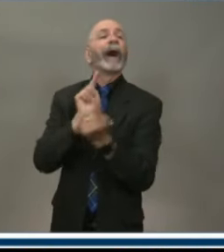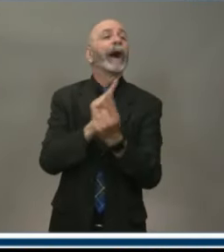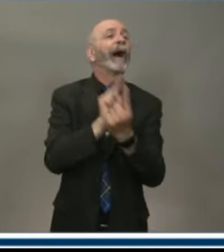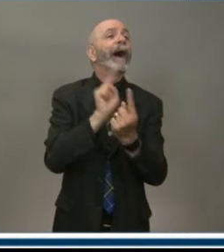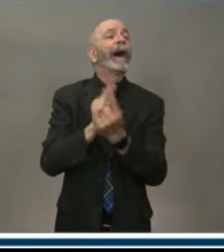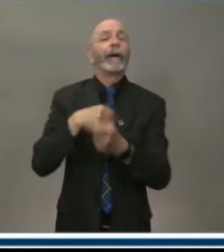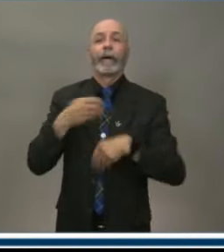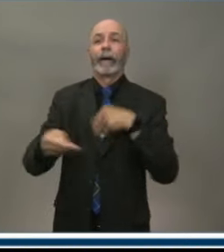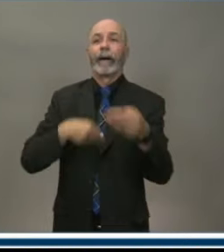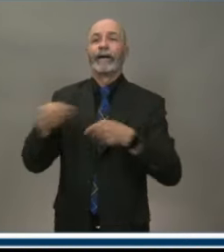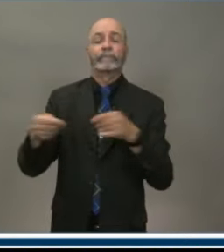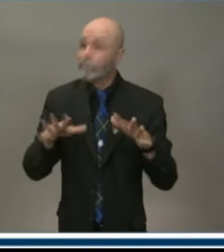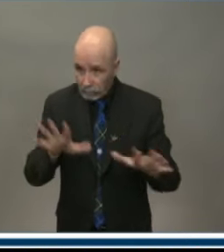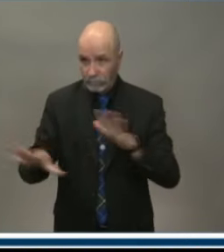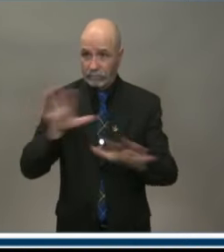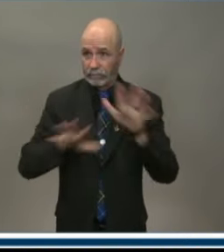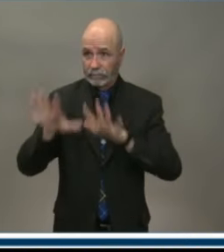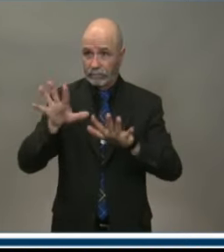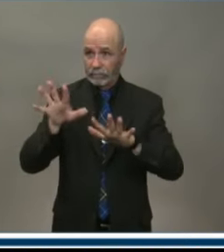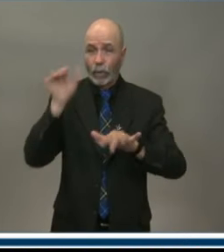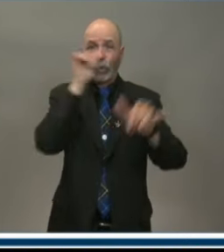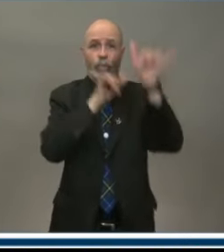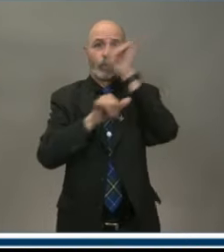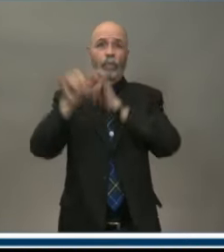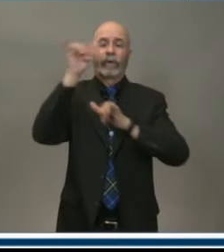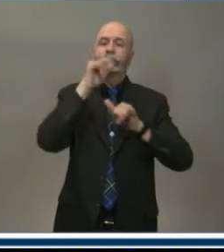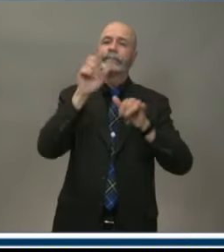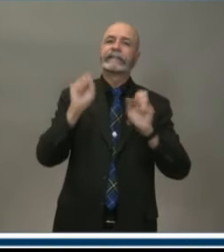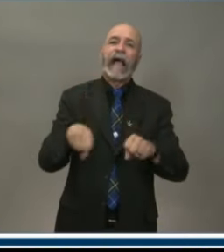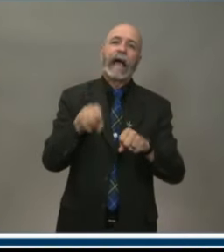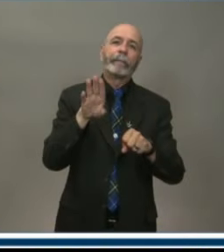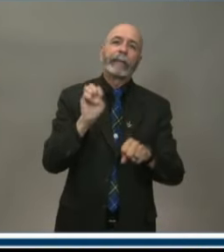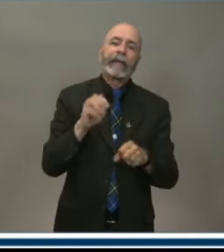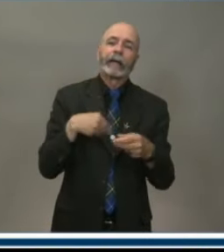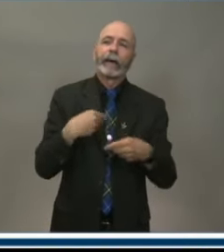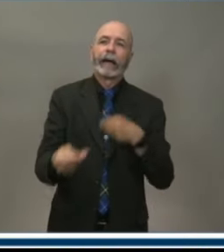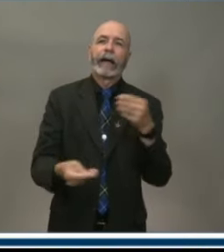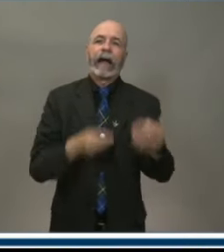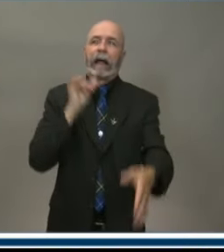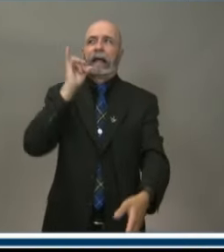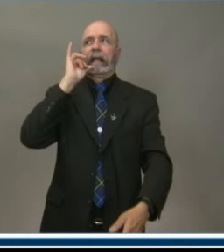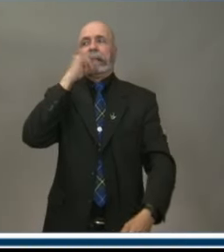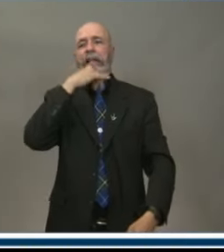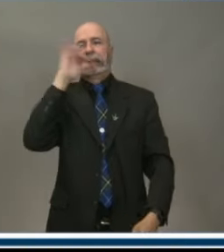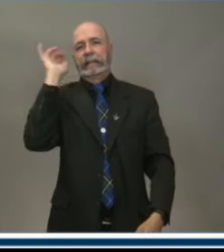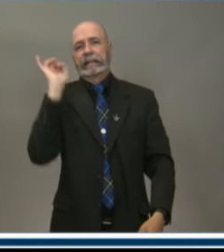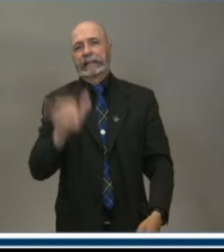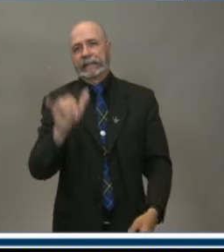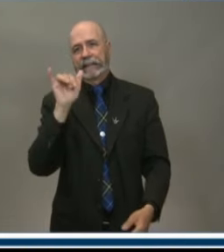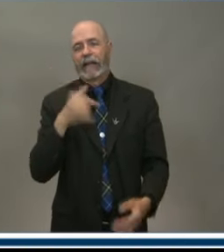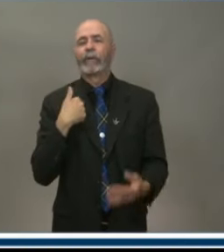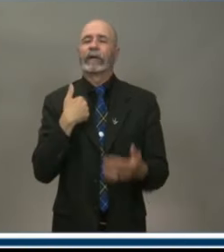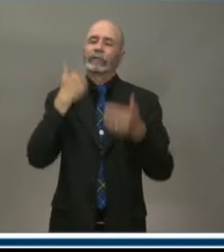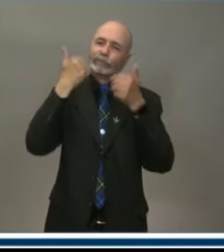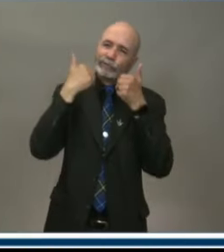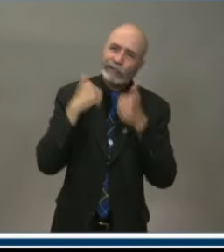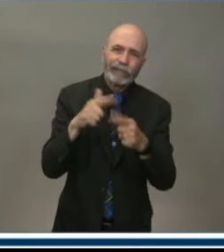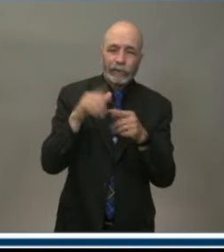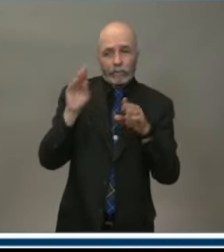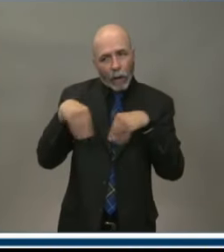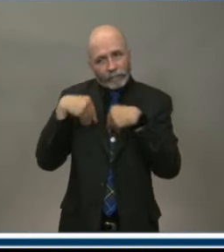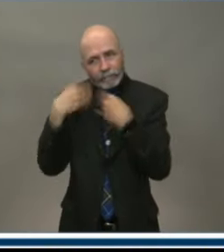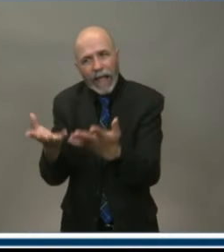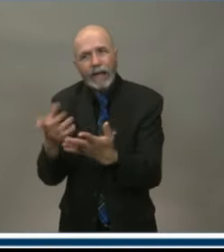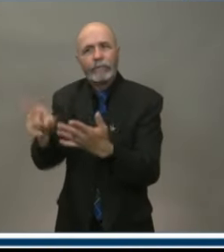case. So we continued, though, to work and ensure that we provide supports for all of our